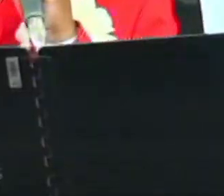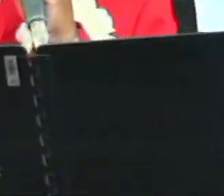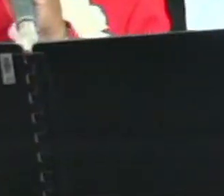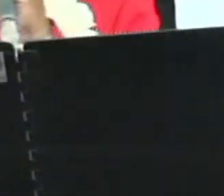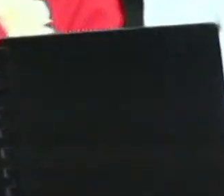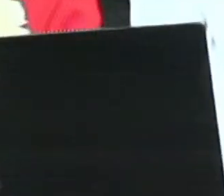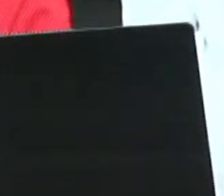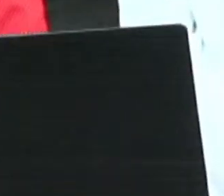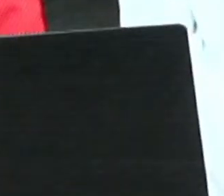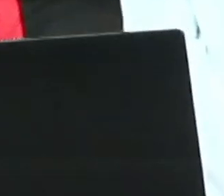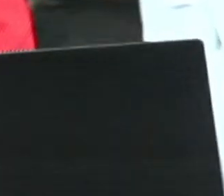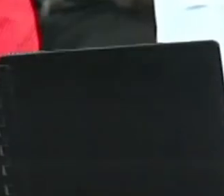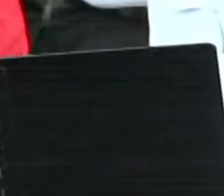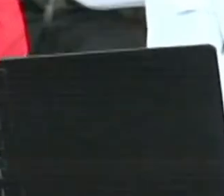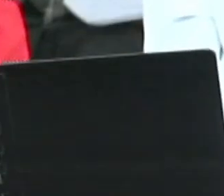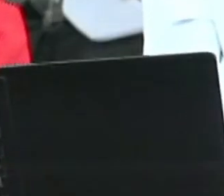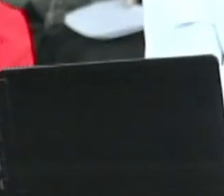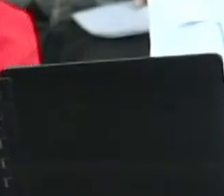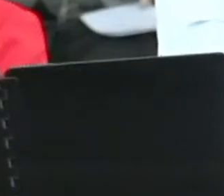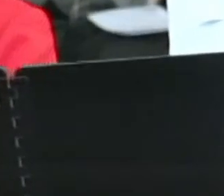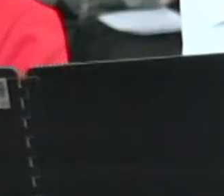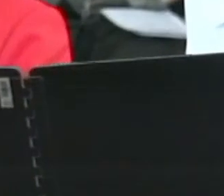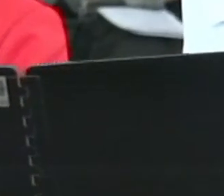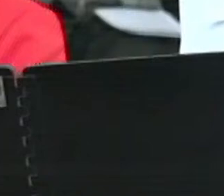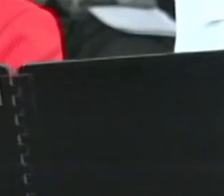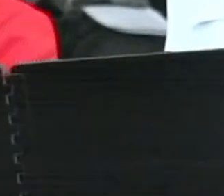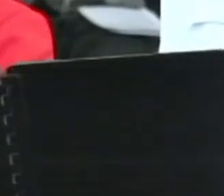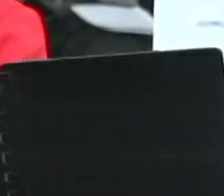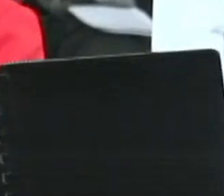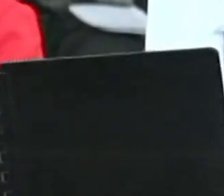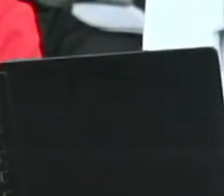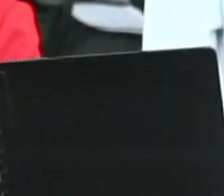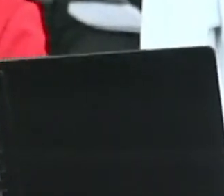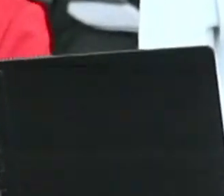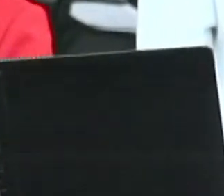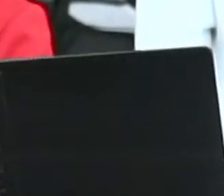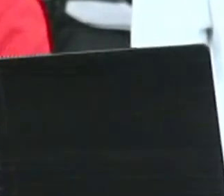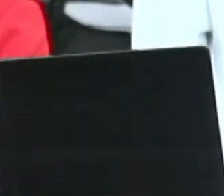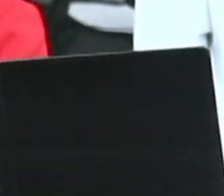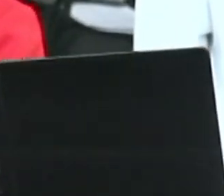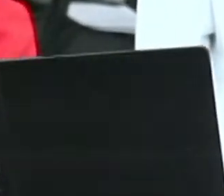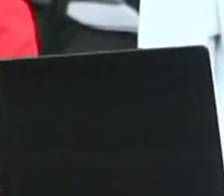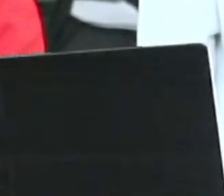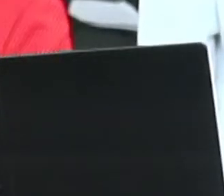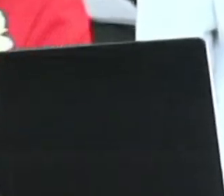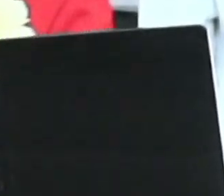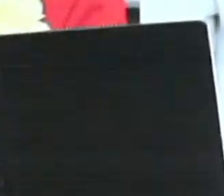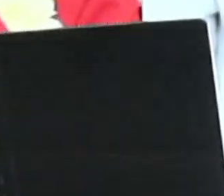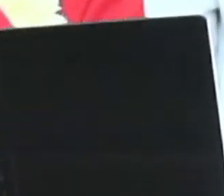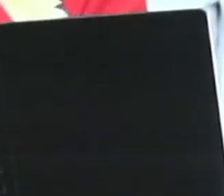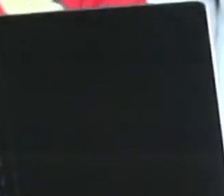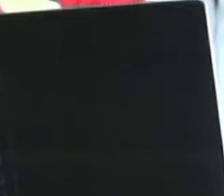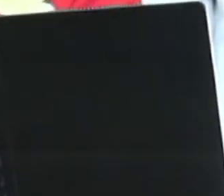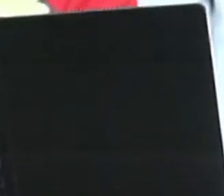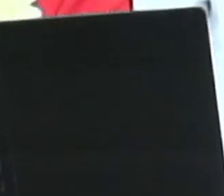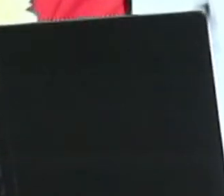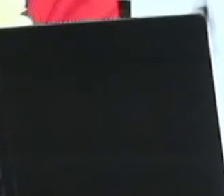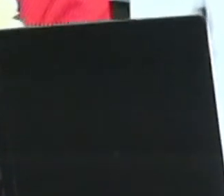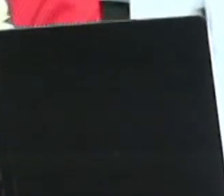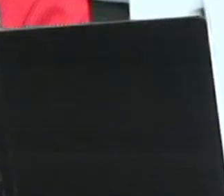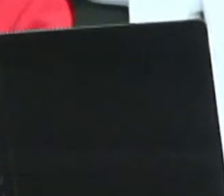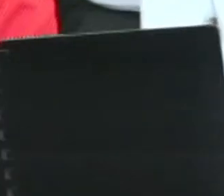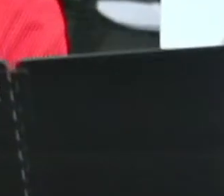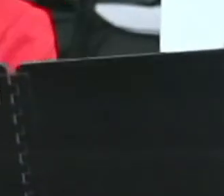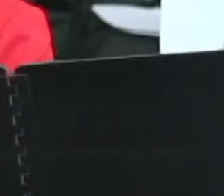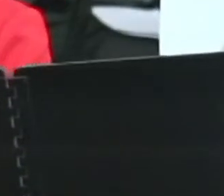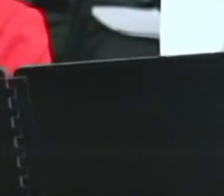remind us about them. In Matthew 11, God promises to give you rest. In Ephesians 3, 14 to 16, he promises to strengthen